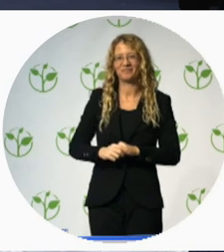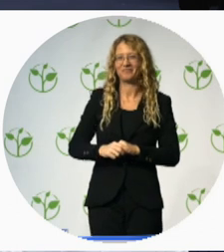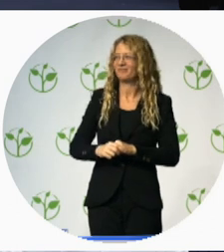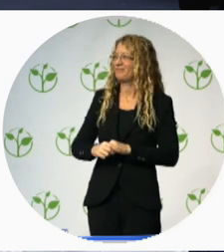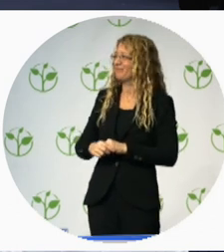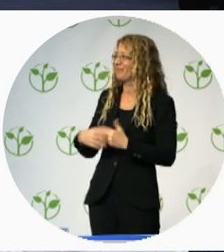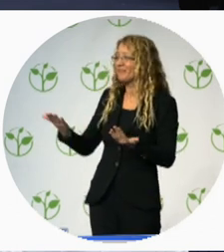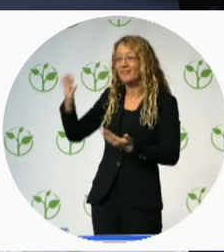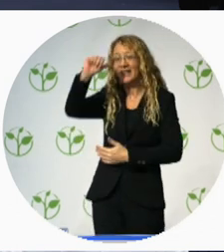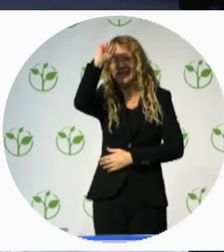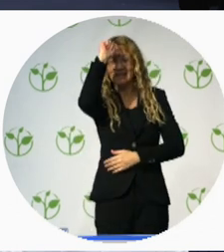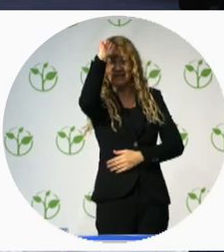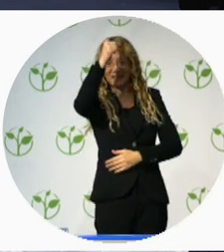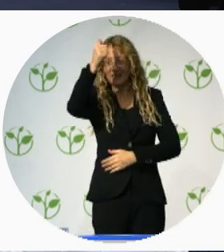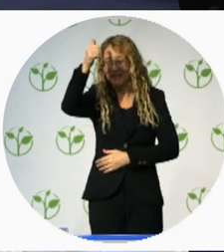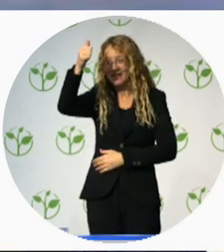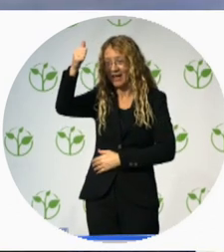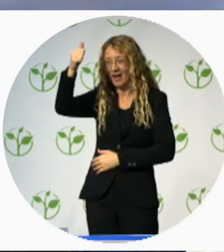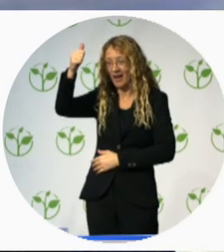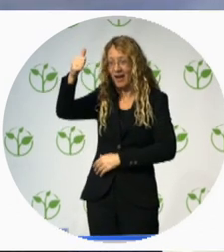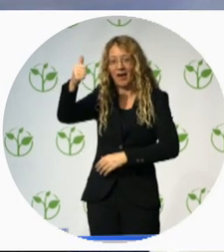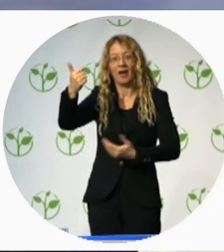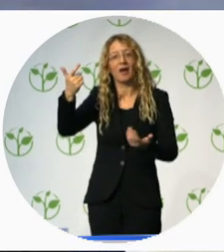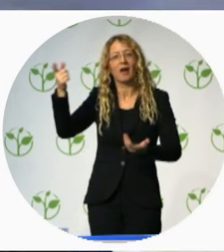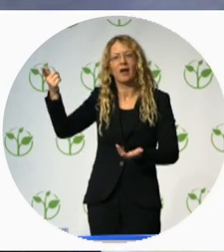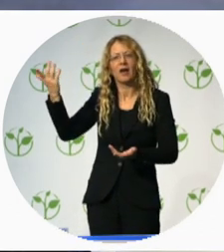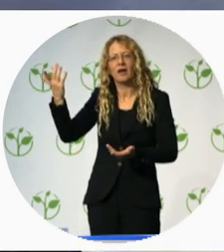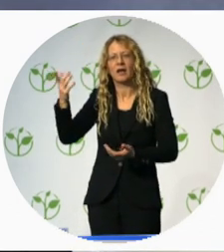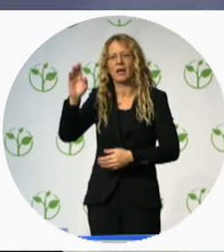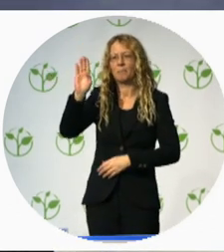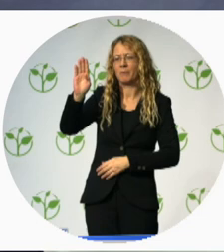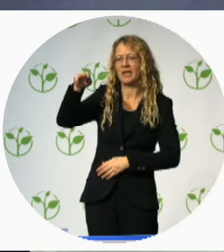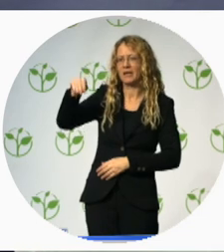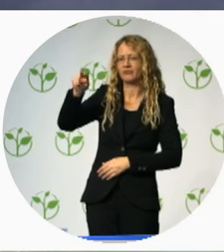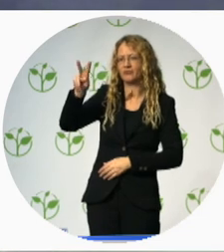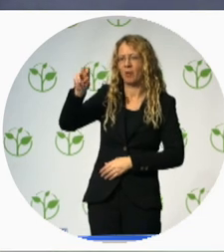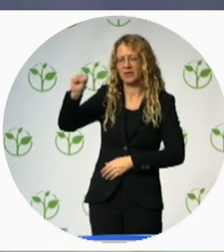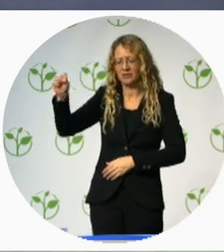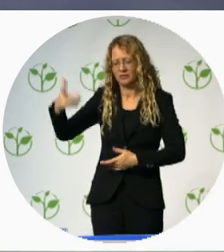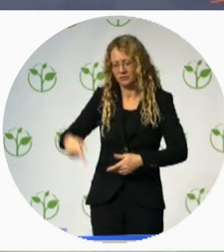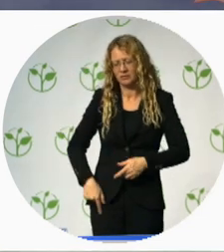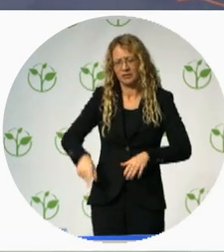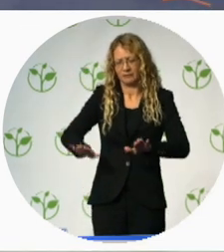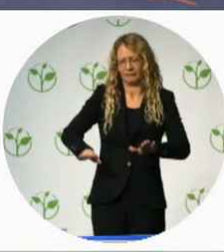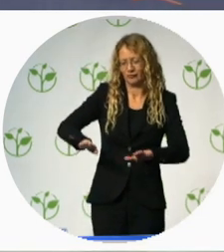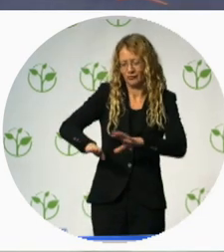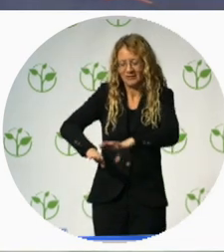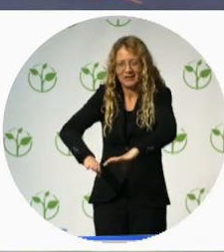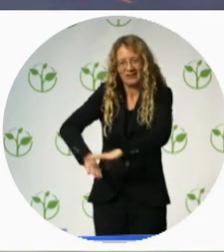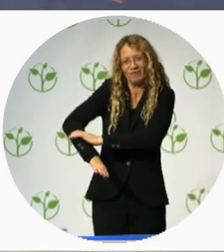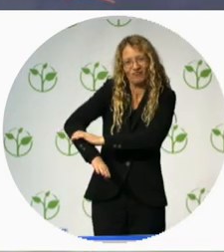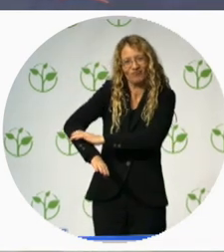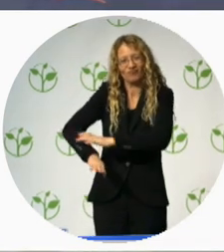Congratulations to Jaipur Foot Organization from India. The Jaipur Foot Organization is an NGO headquartered in Jaipur,